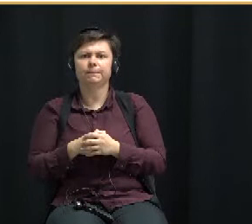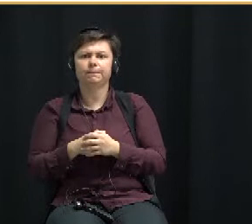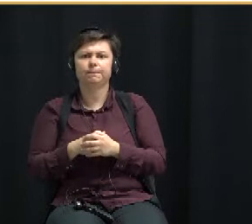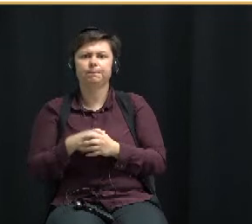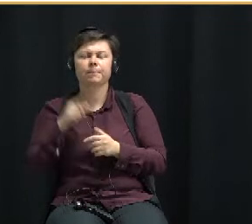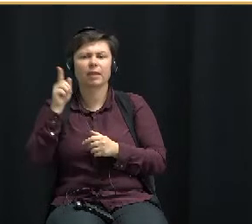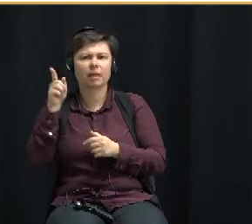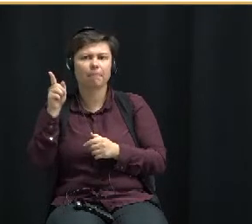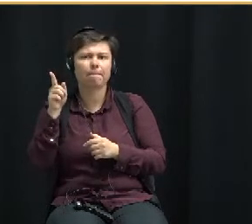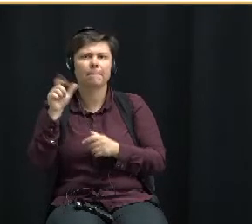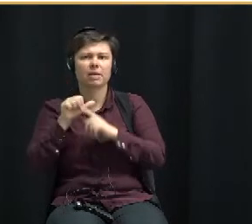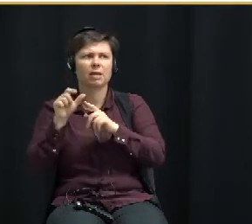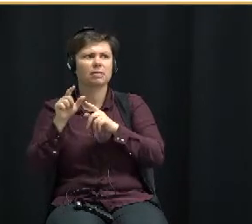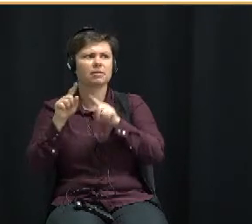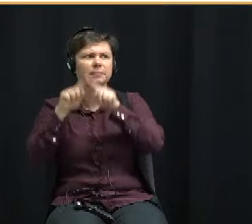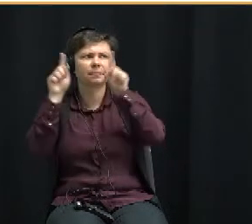the second